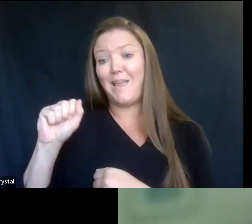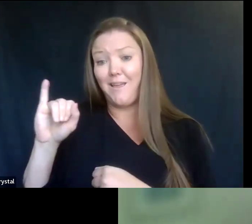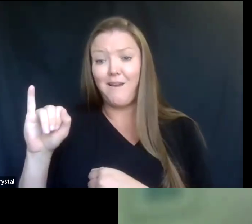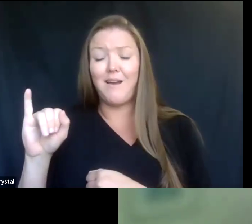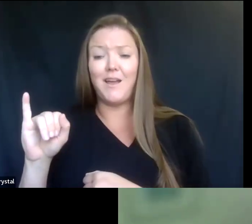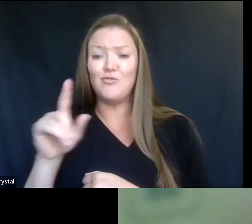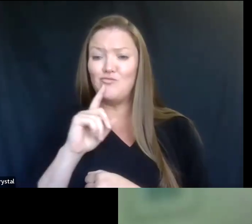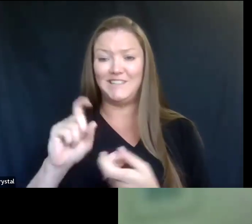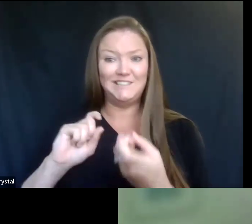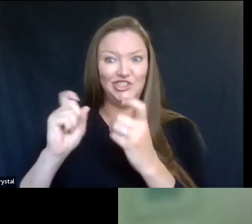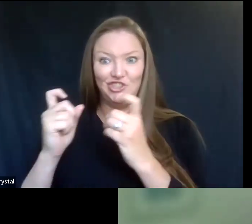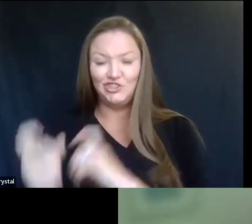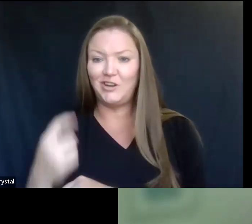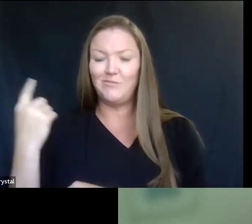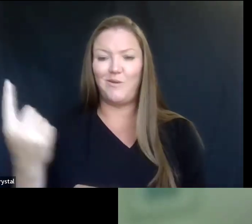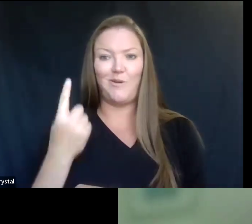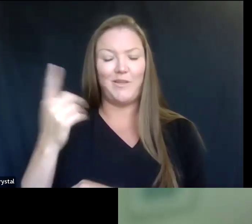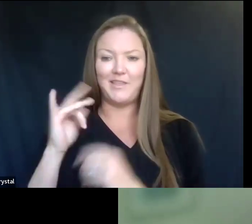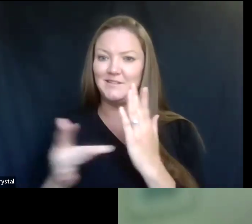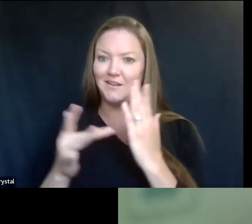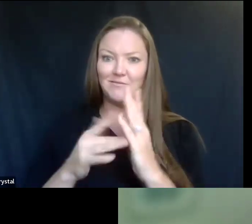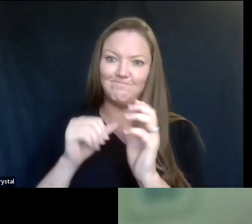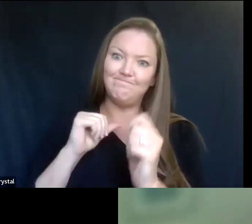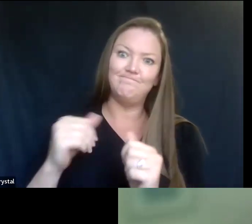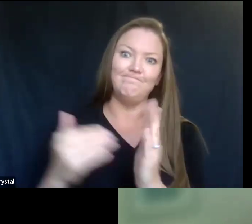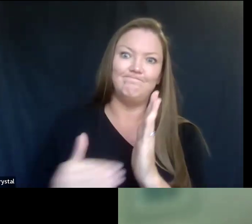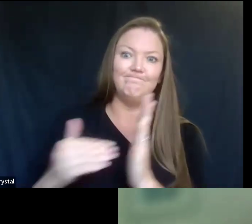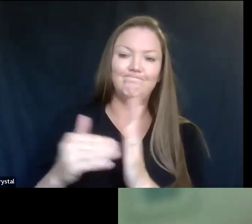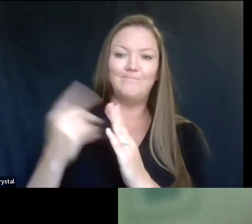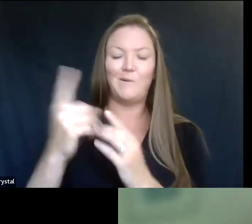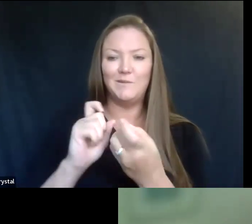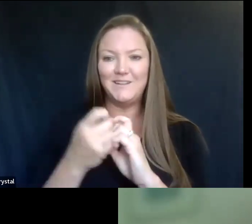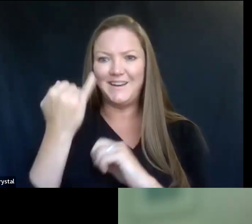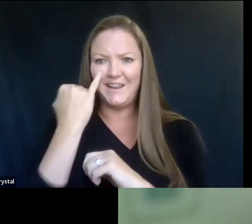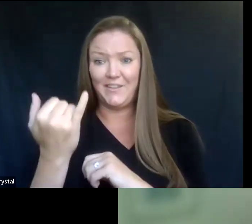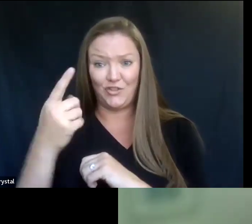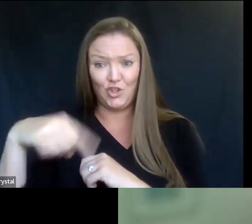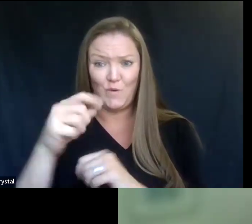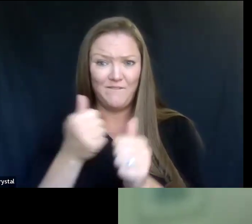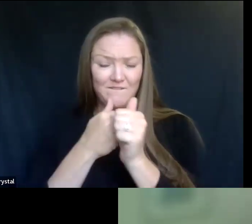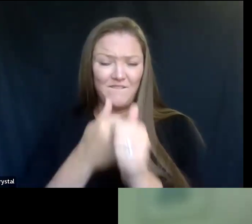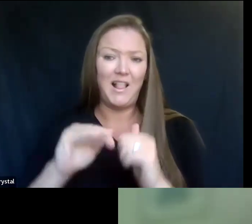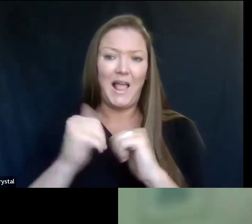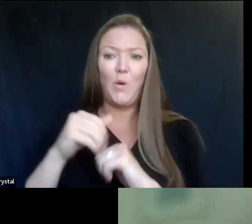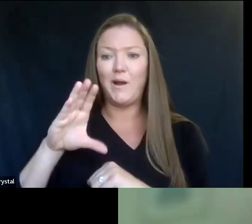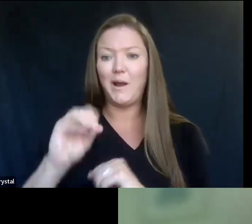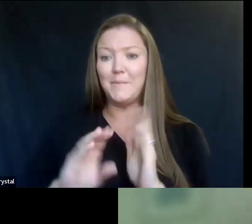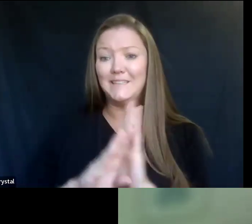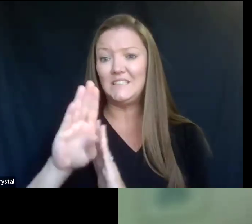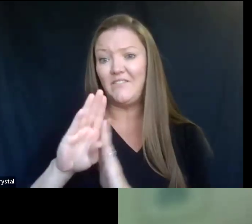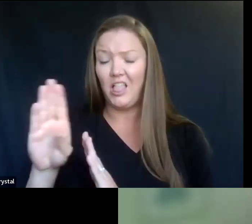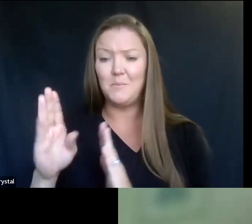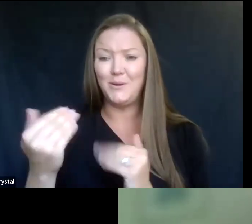like changing all the time. I mean, this technology is constantly changing. If you're at all following how a lot of the companies are developing this